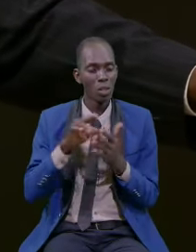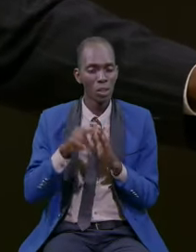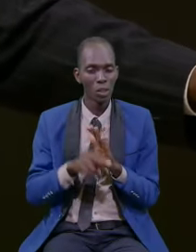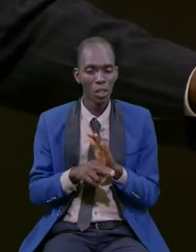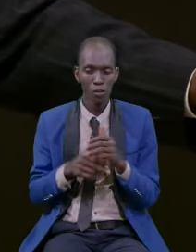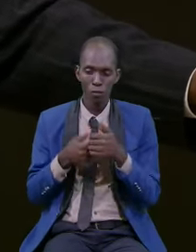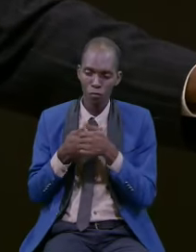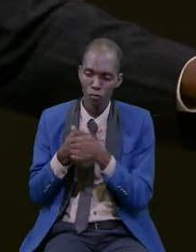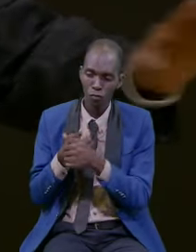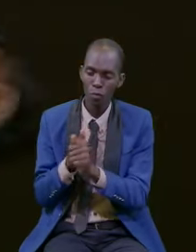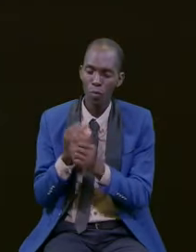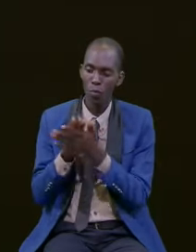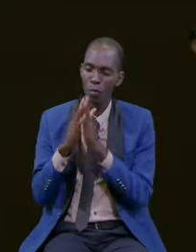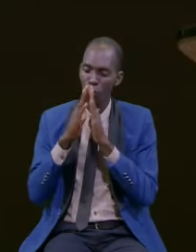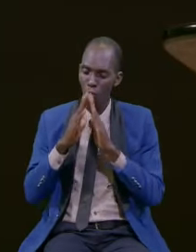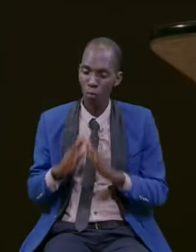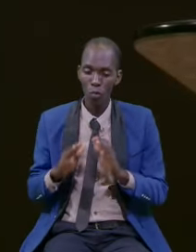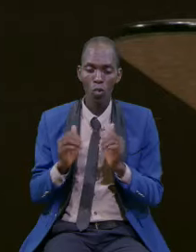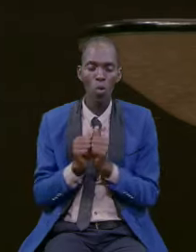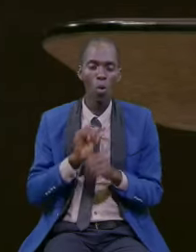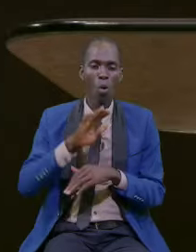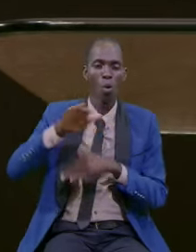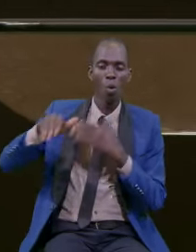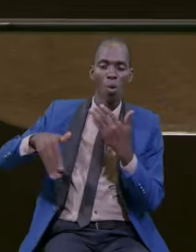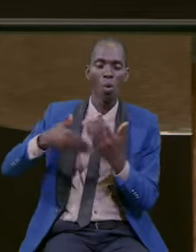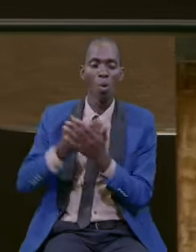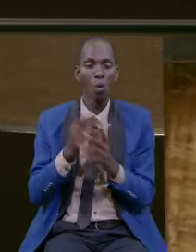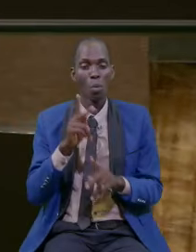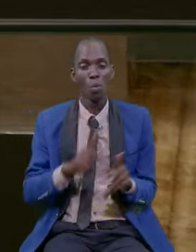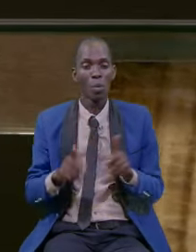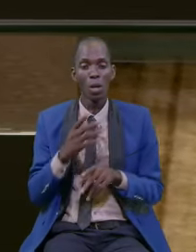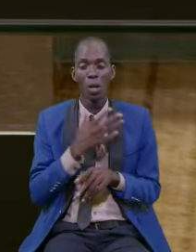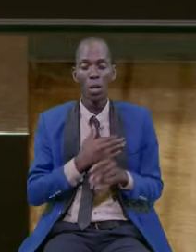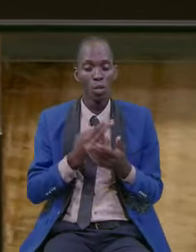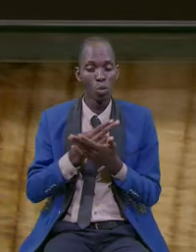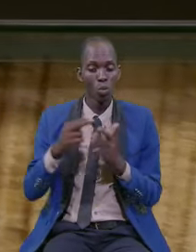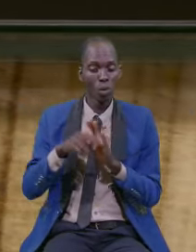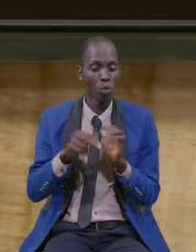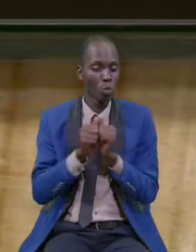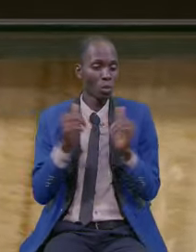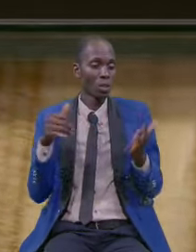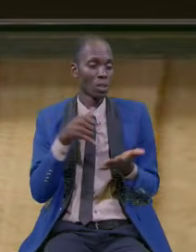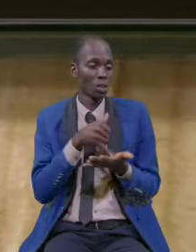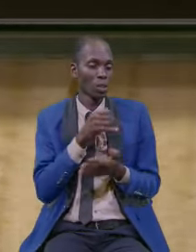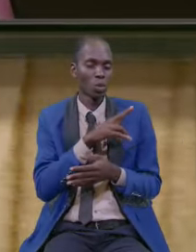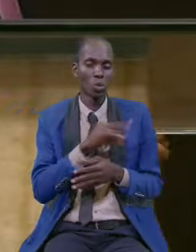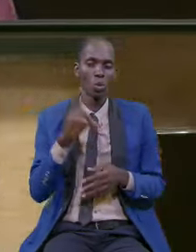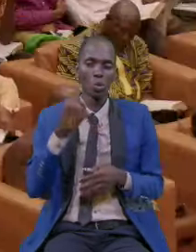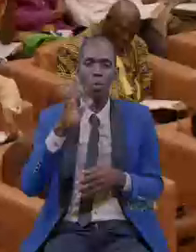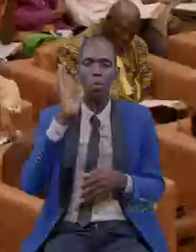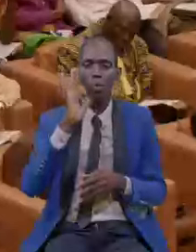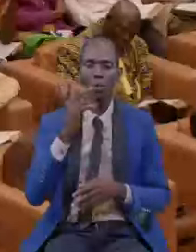and holiness, without which no man shall see the Lord. Look at verse 7. In verse